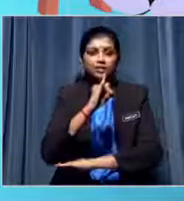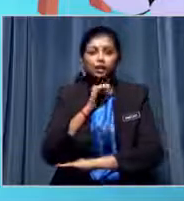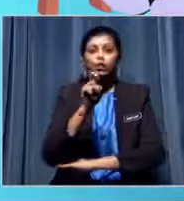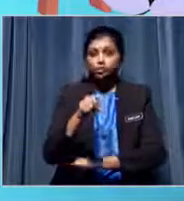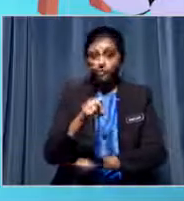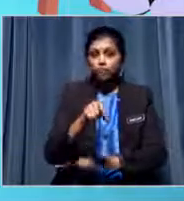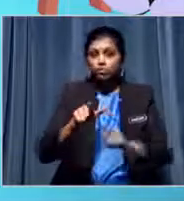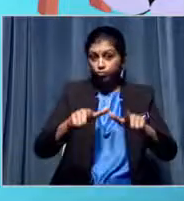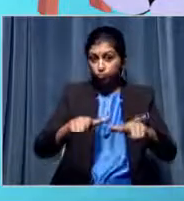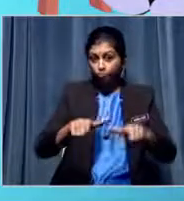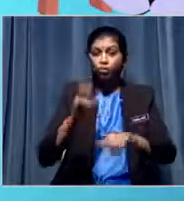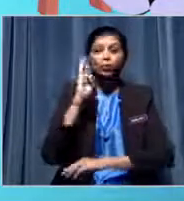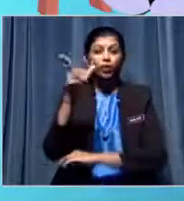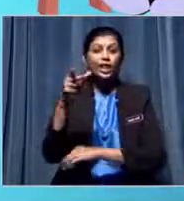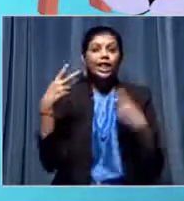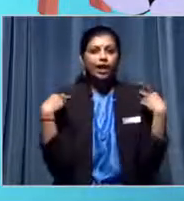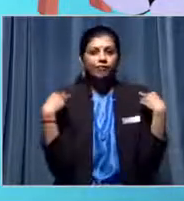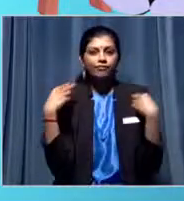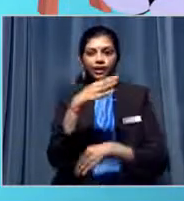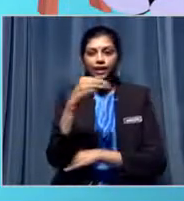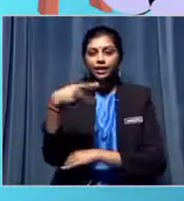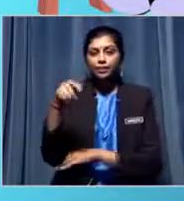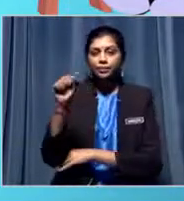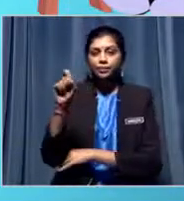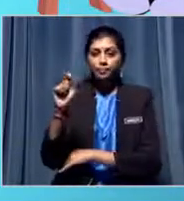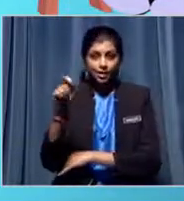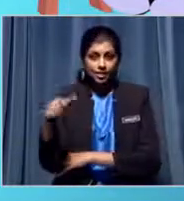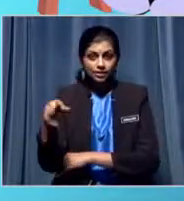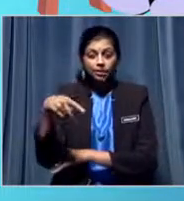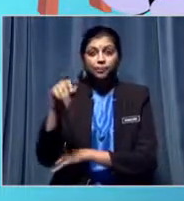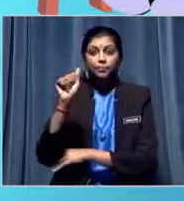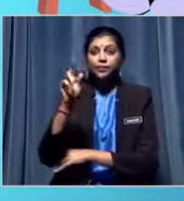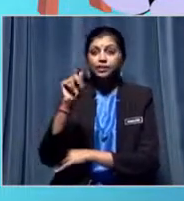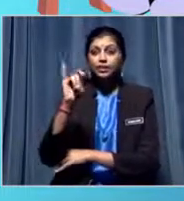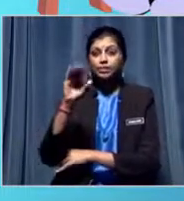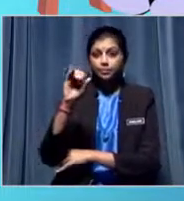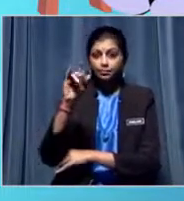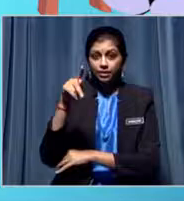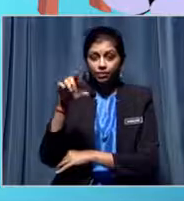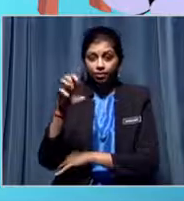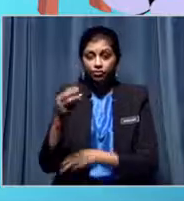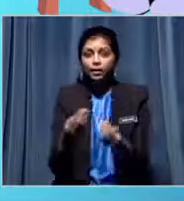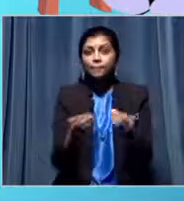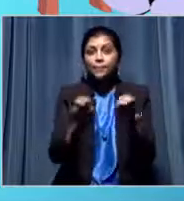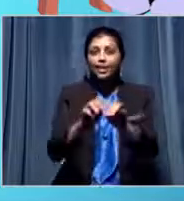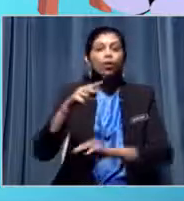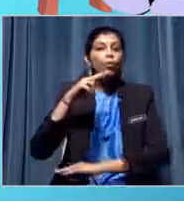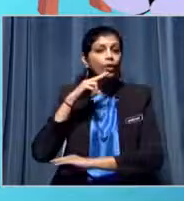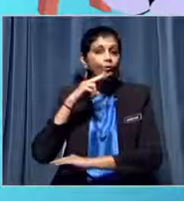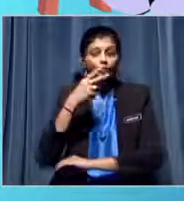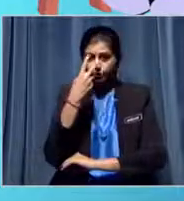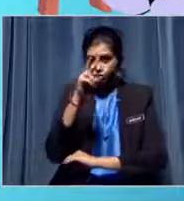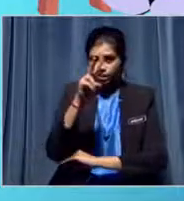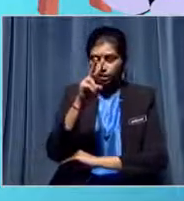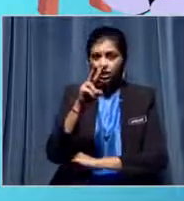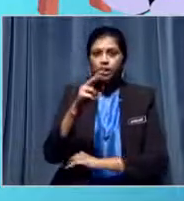you put will have and then past participle of the main verb. Take note that the verb describing